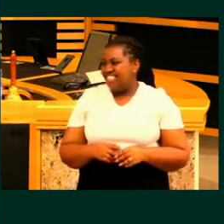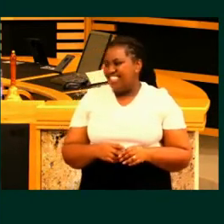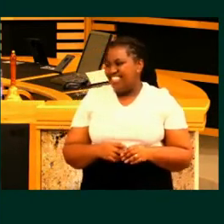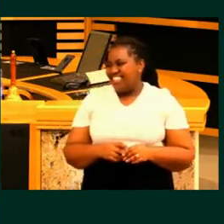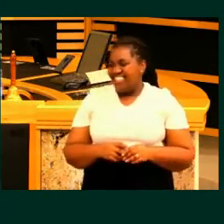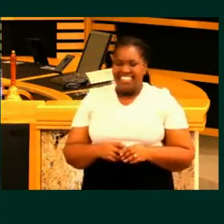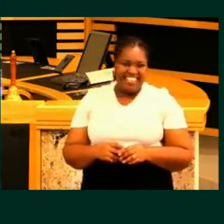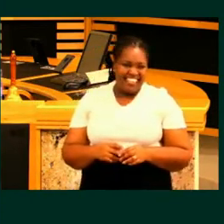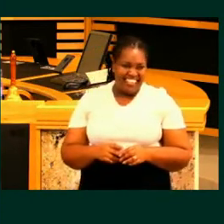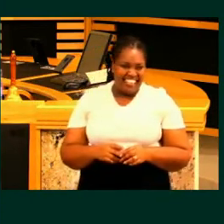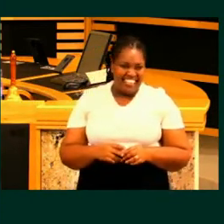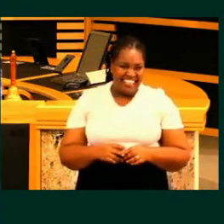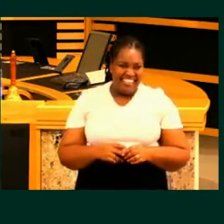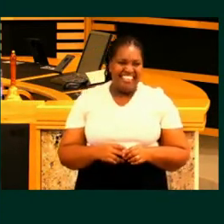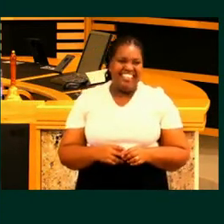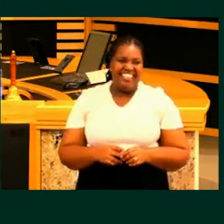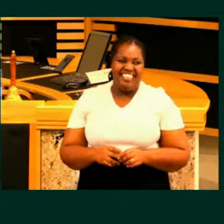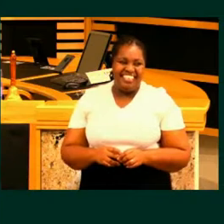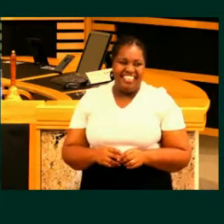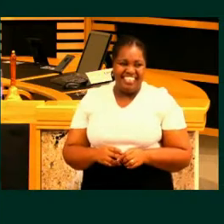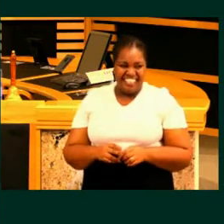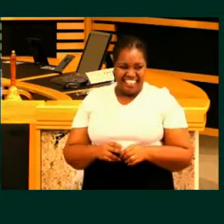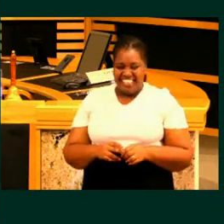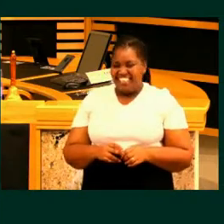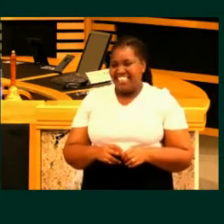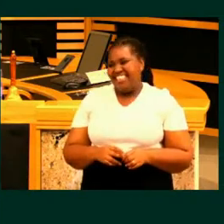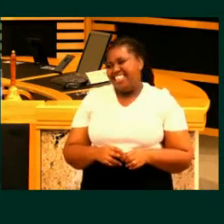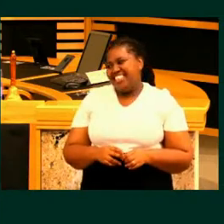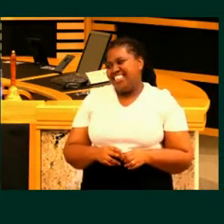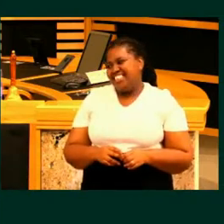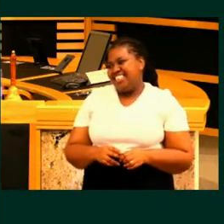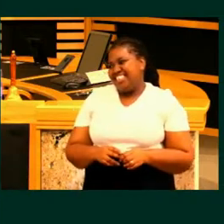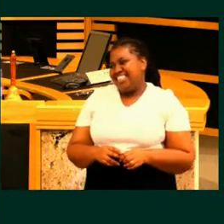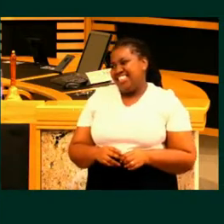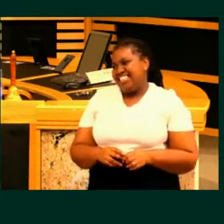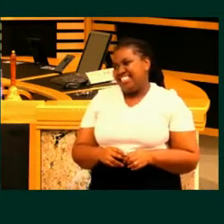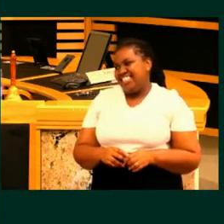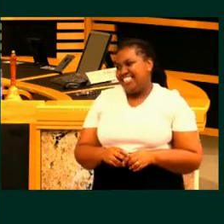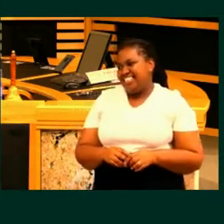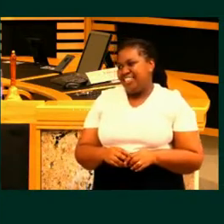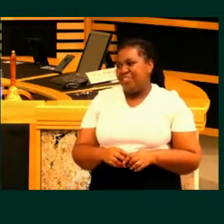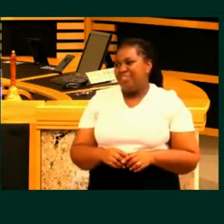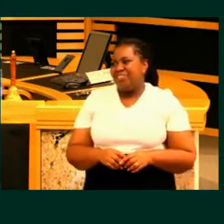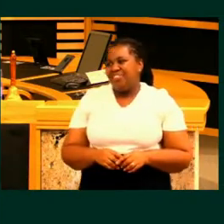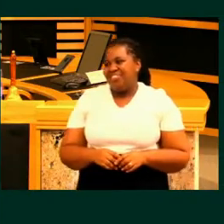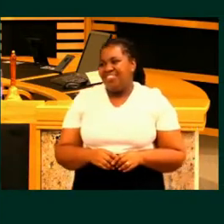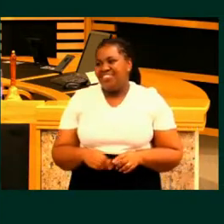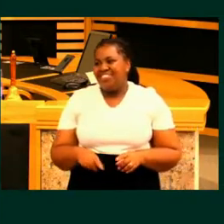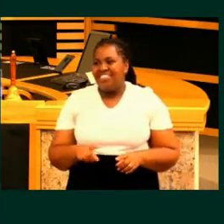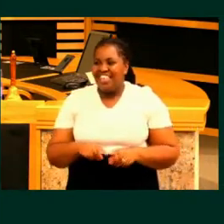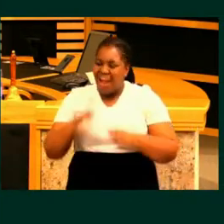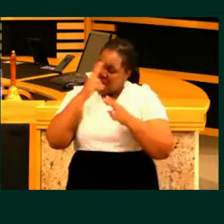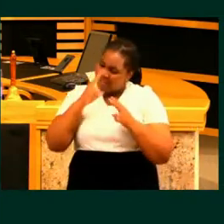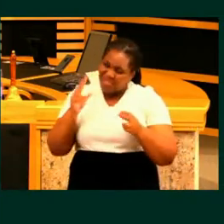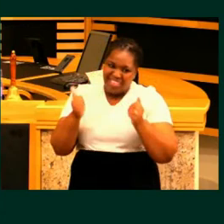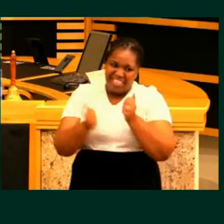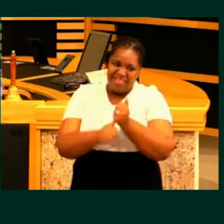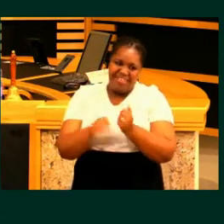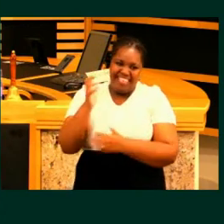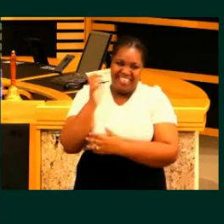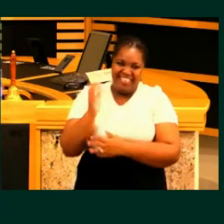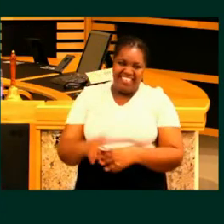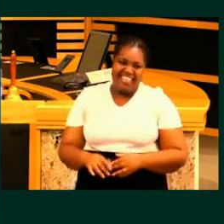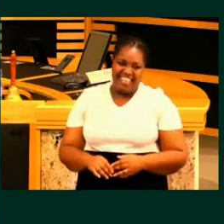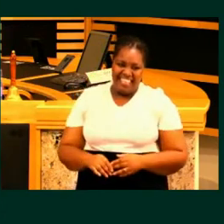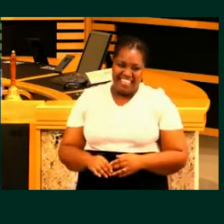devious devious thank you you can proceed but uh honorable uh Deputy speaker thinking looking